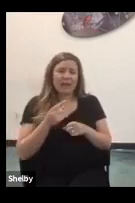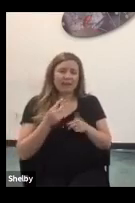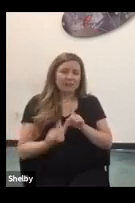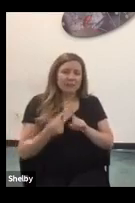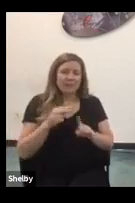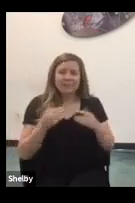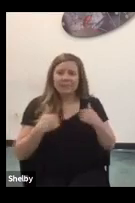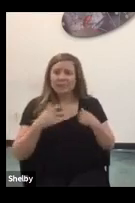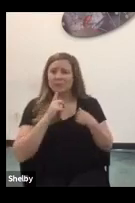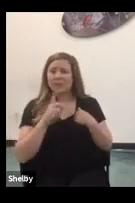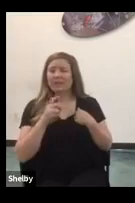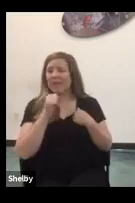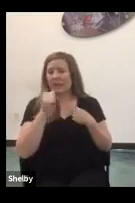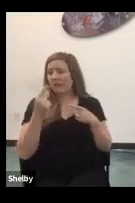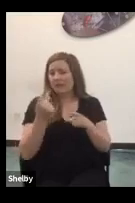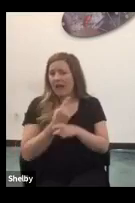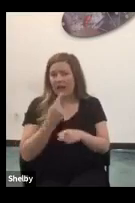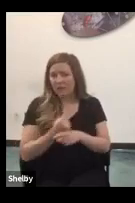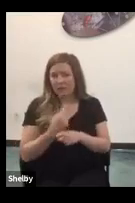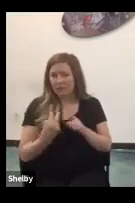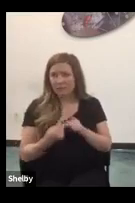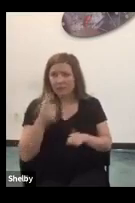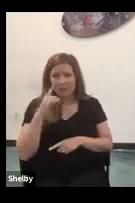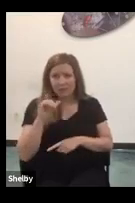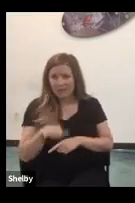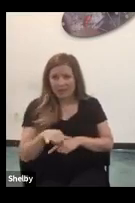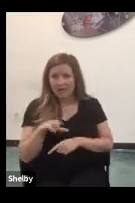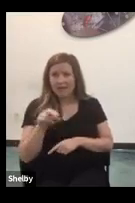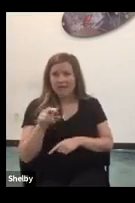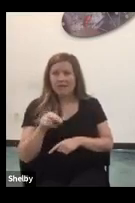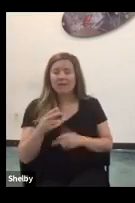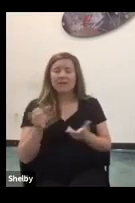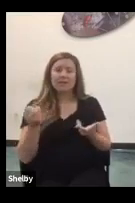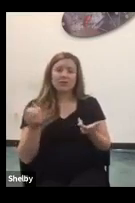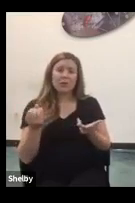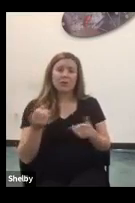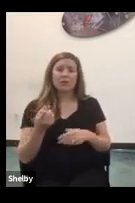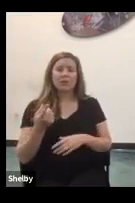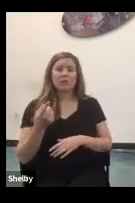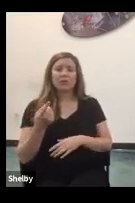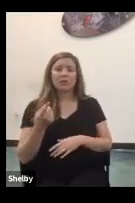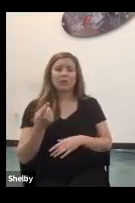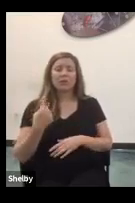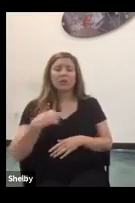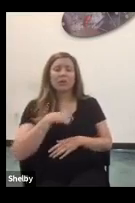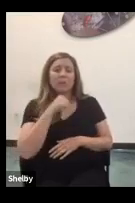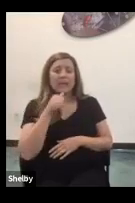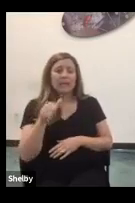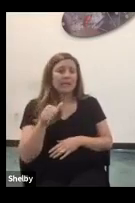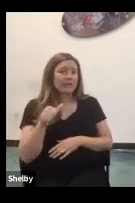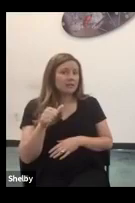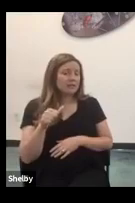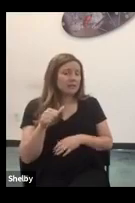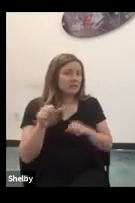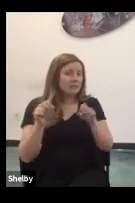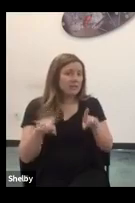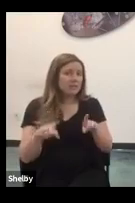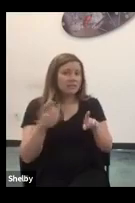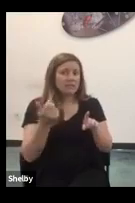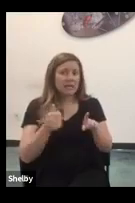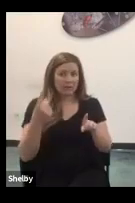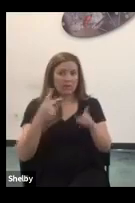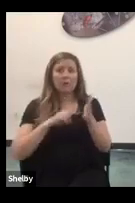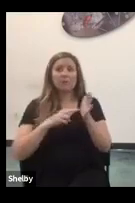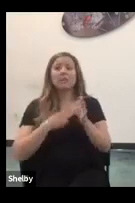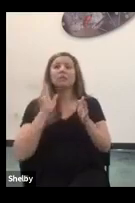the accurate perspective for it. So if we didn't test anyone, we would still